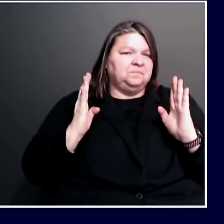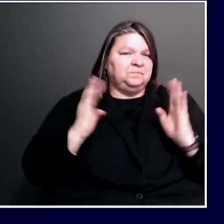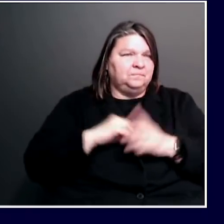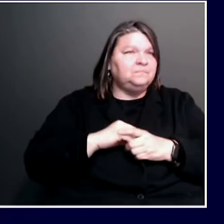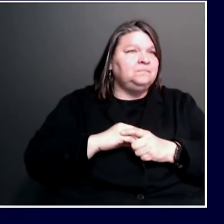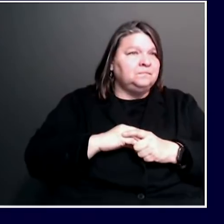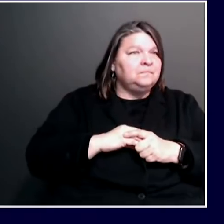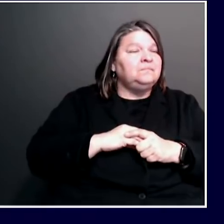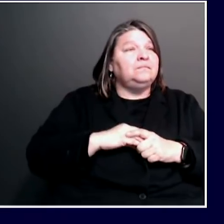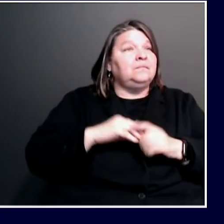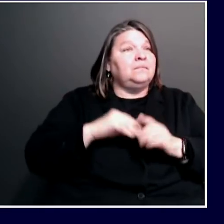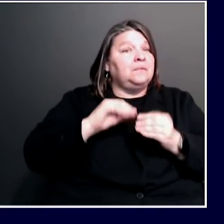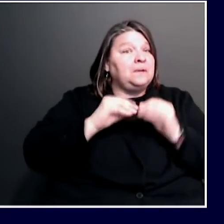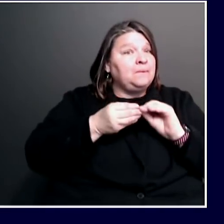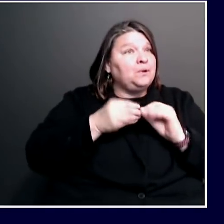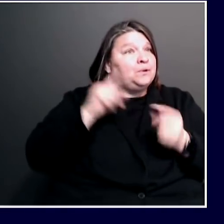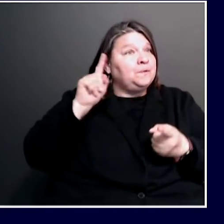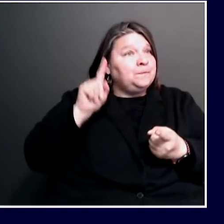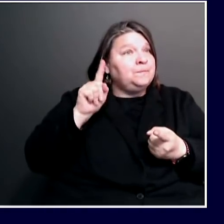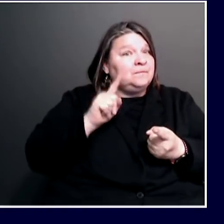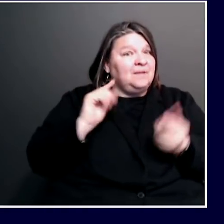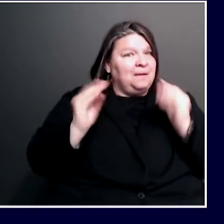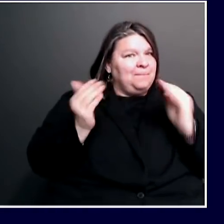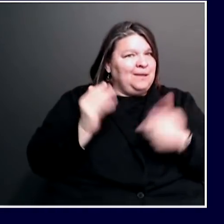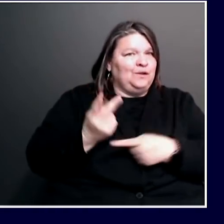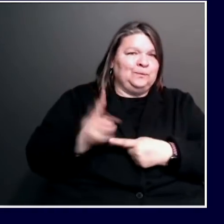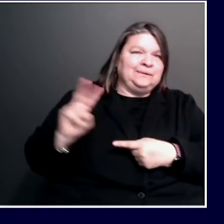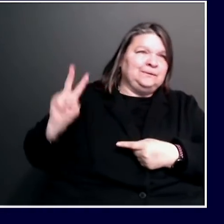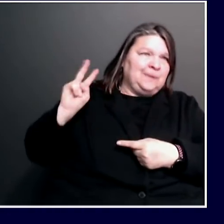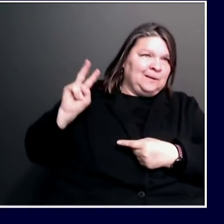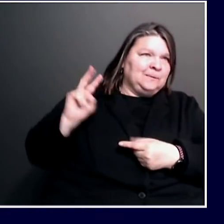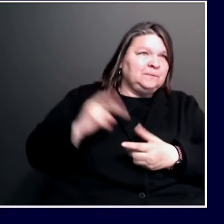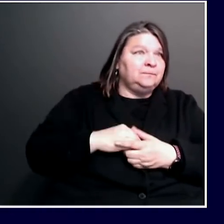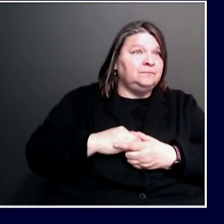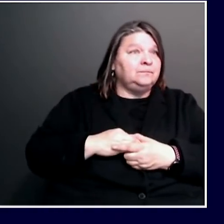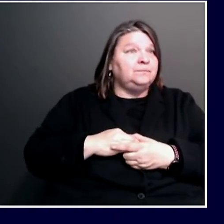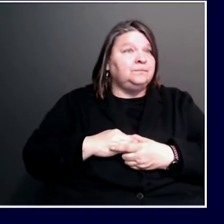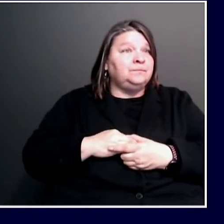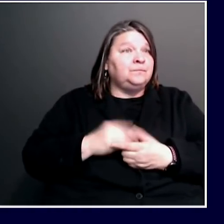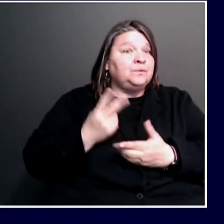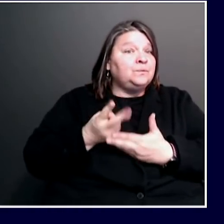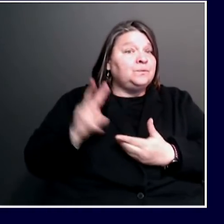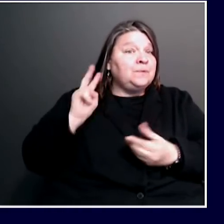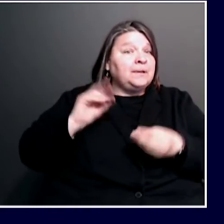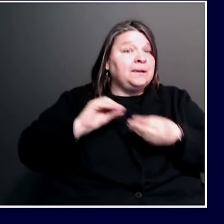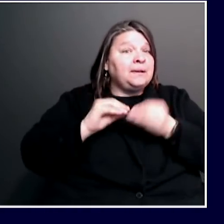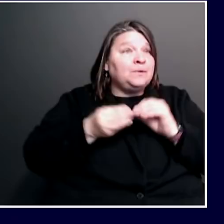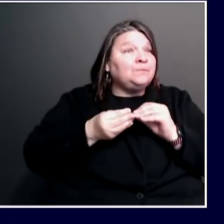reduction. 2 weeks ago, the 7-day PCR positivity rate stood at